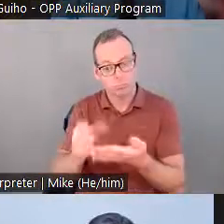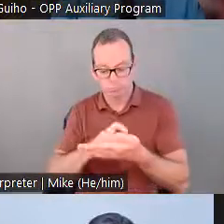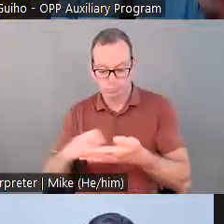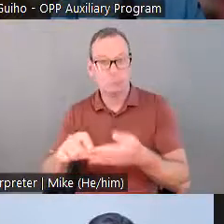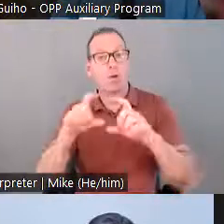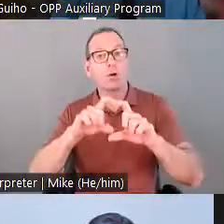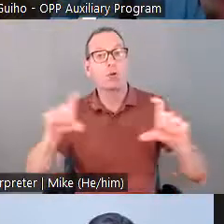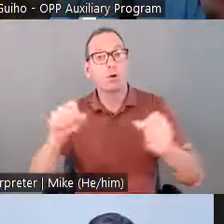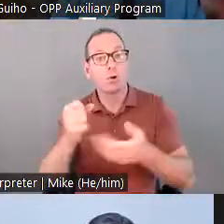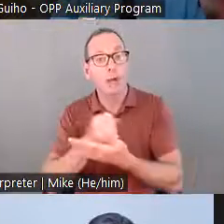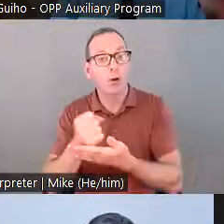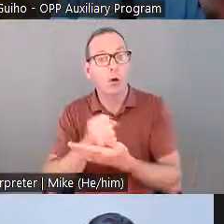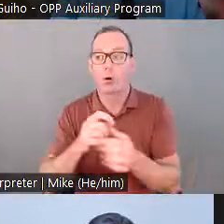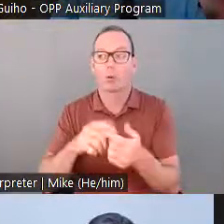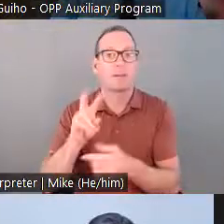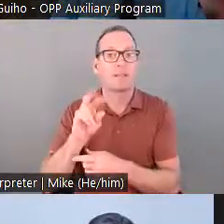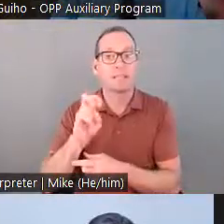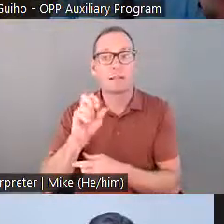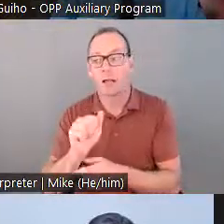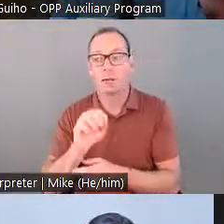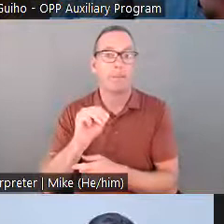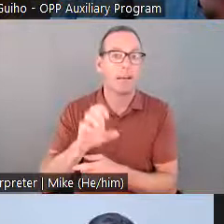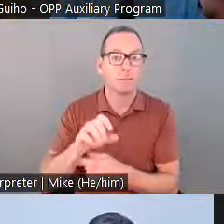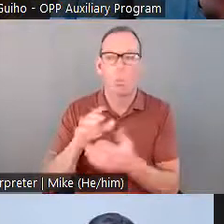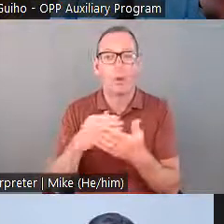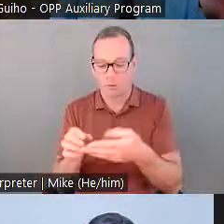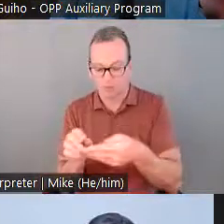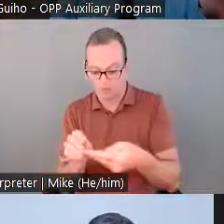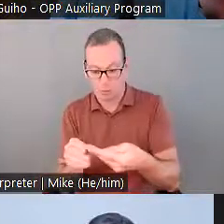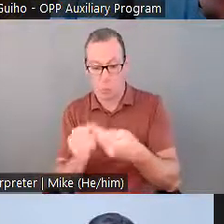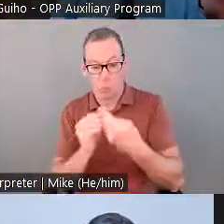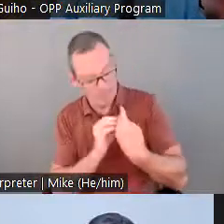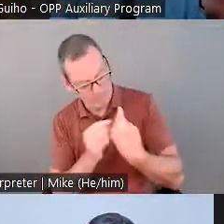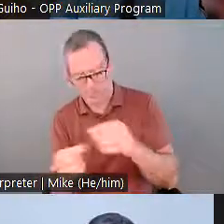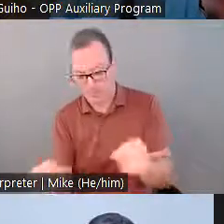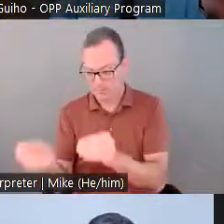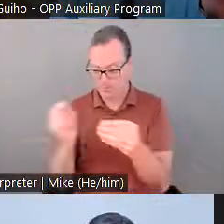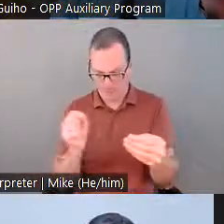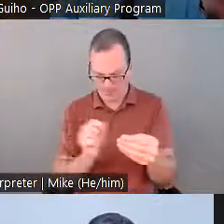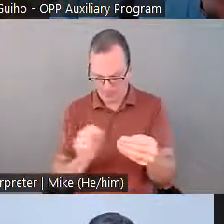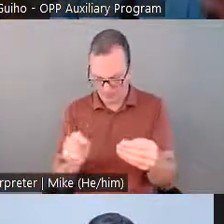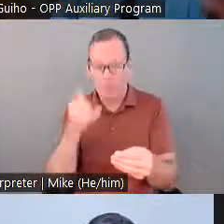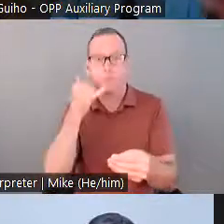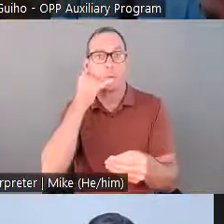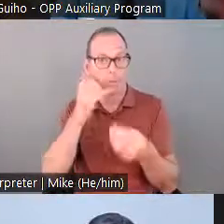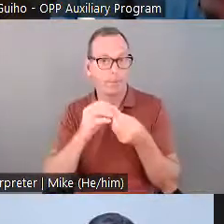card you have, and you call them and you confirm the information. If there is something, they will let you know.